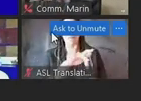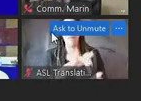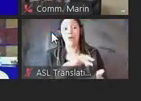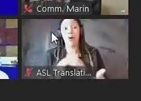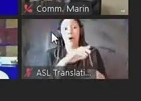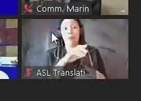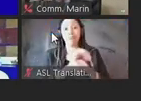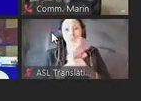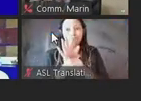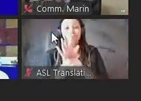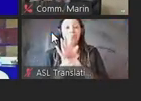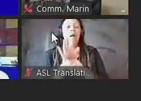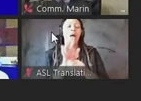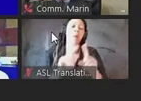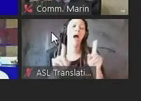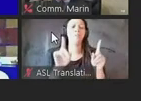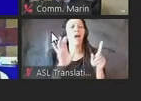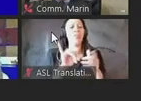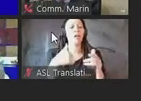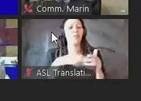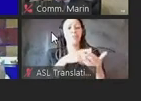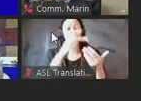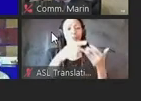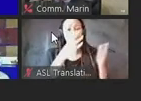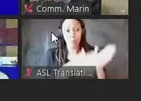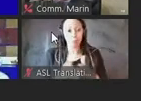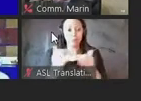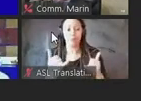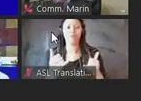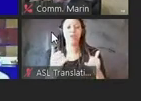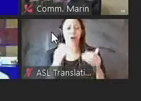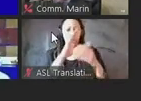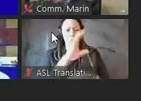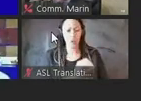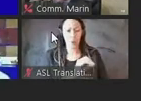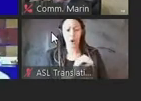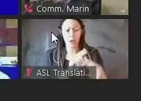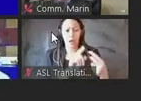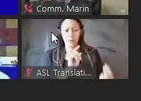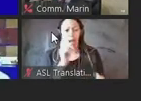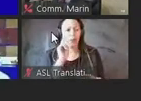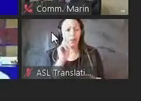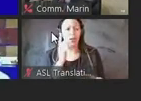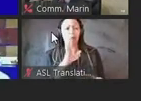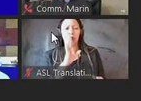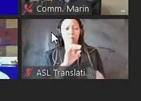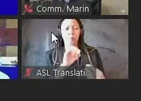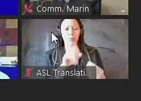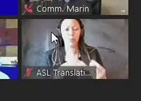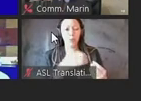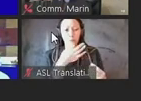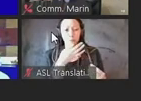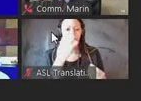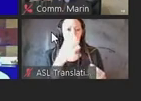outbreak occurred. But that's who we are and where we are. The community board, I believe, and the opposition who you'll speak to, I believe